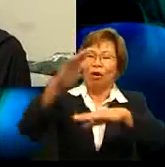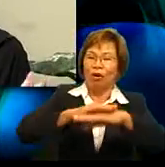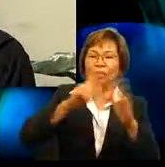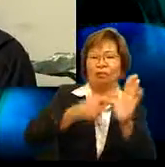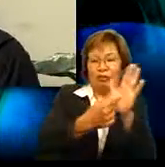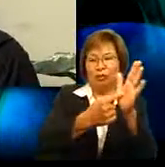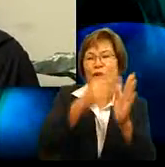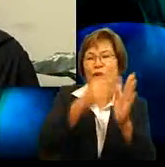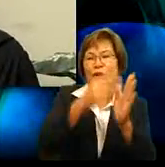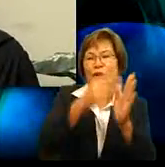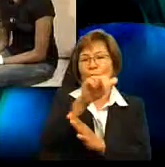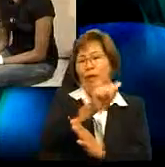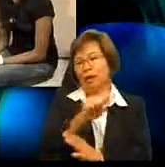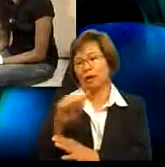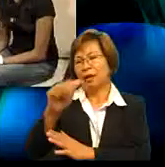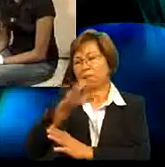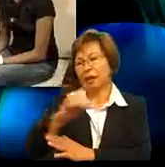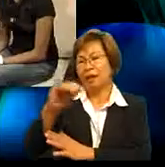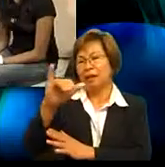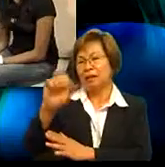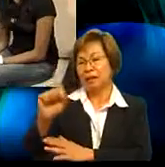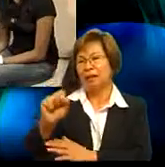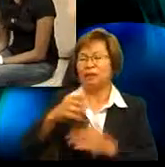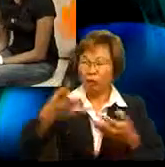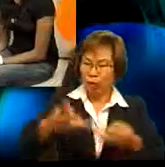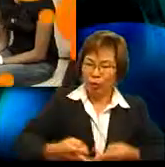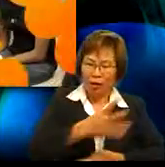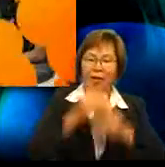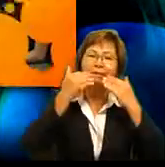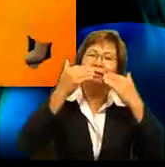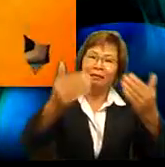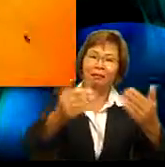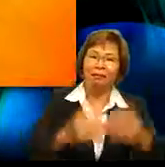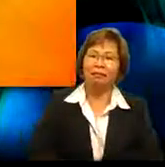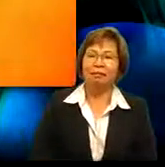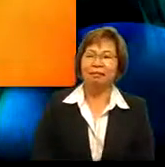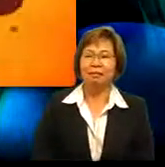show, Muna and Iskandar. You're welcome and thank you.